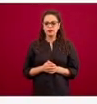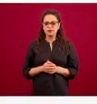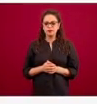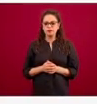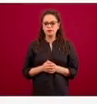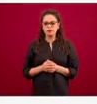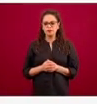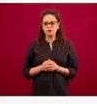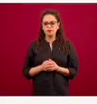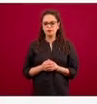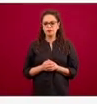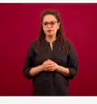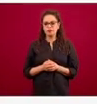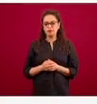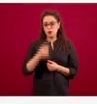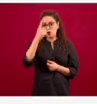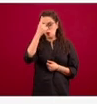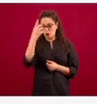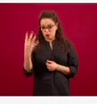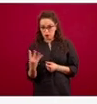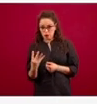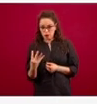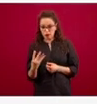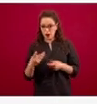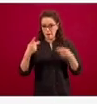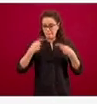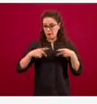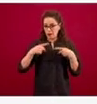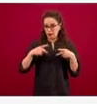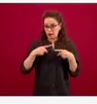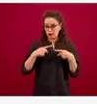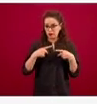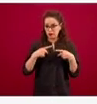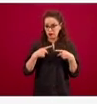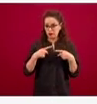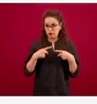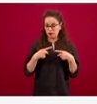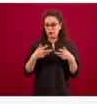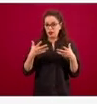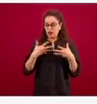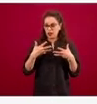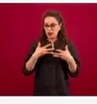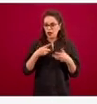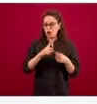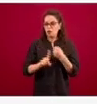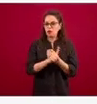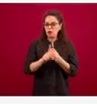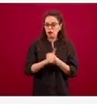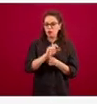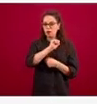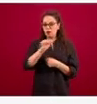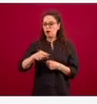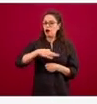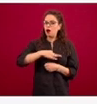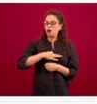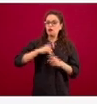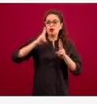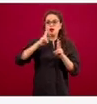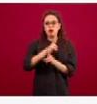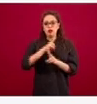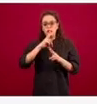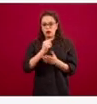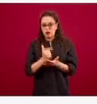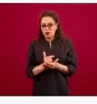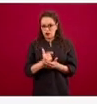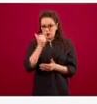these areas, and the colors mean that a quarter of the people who have